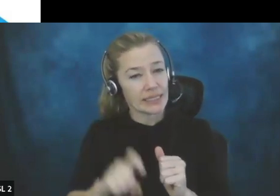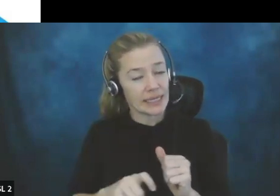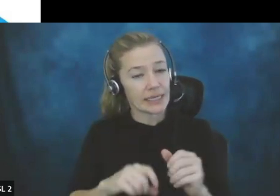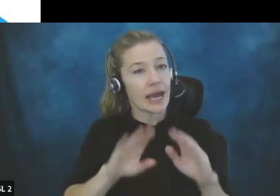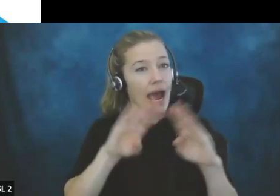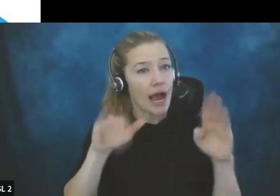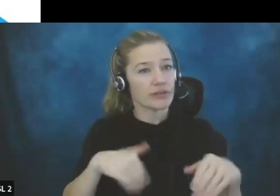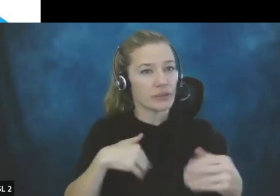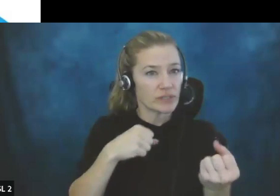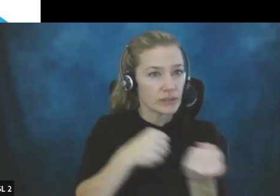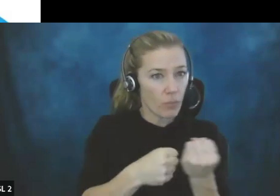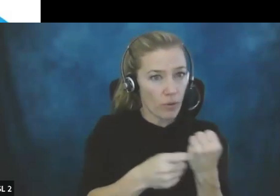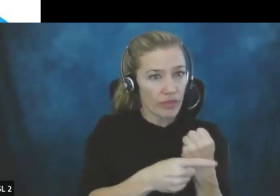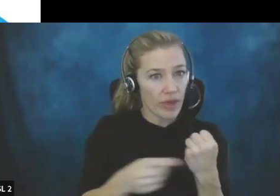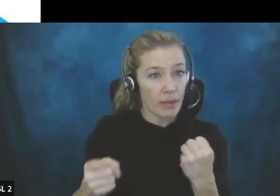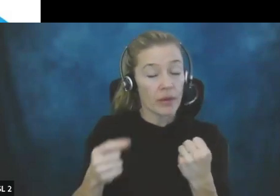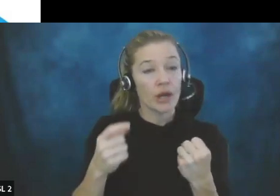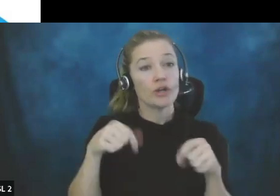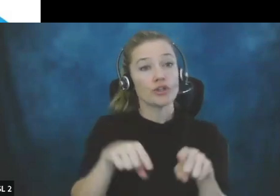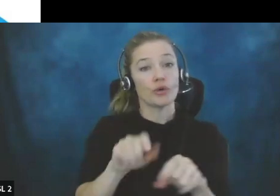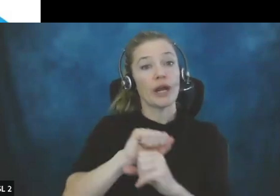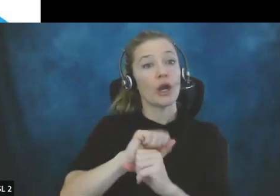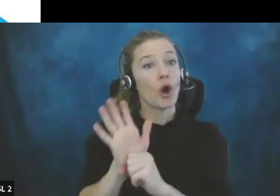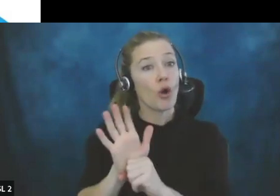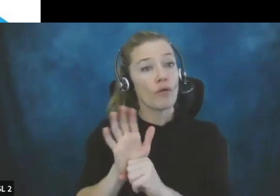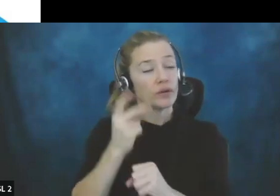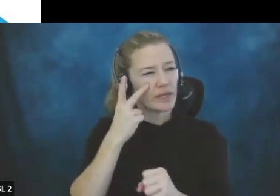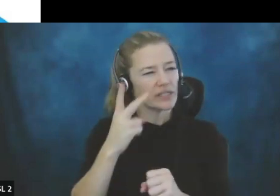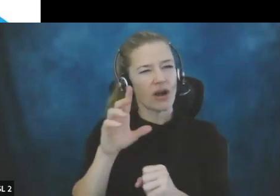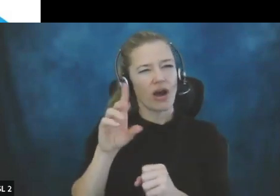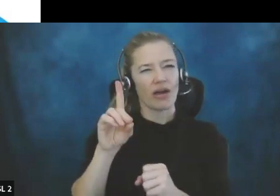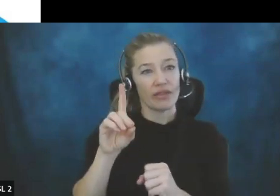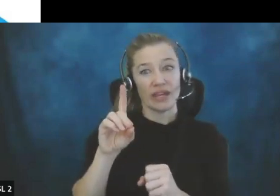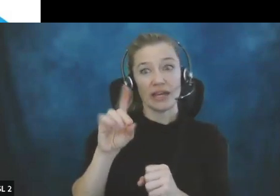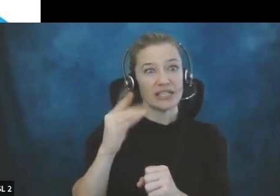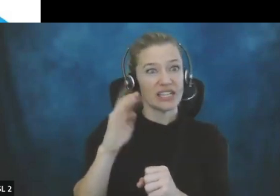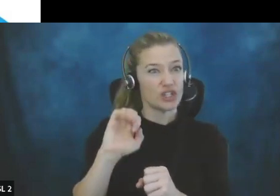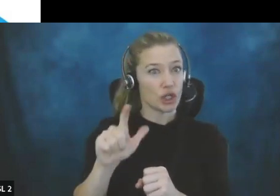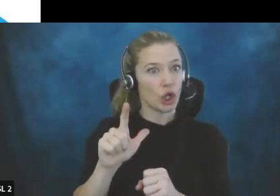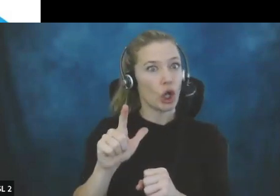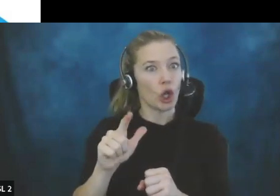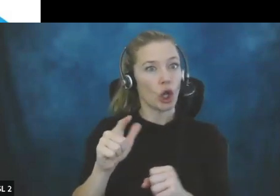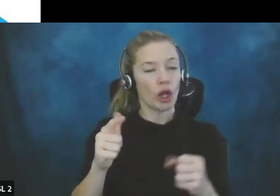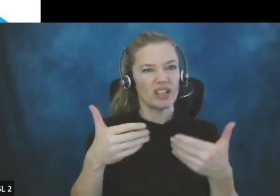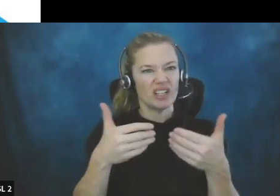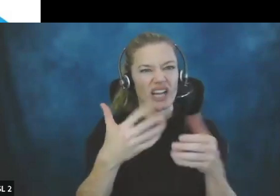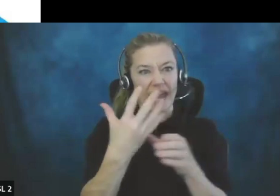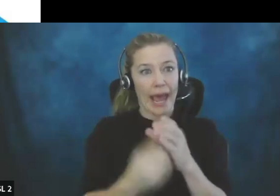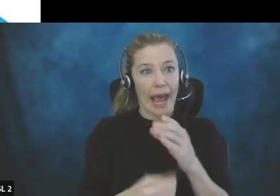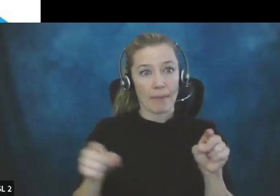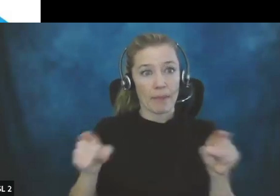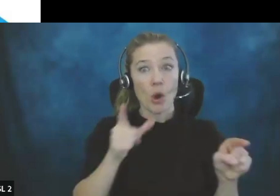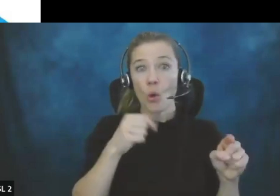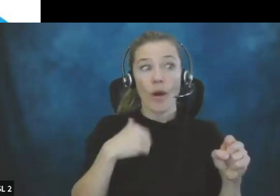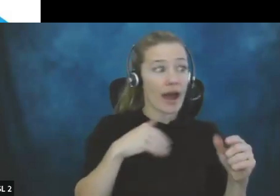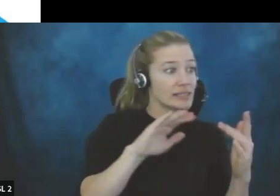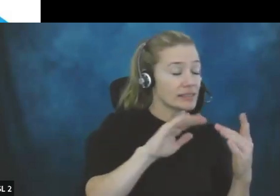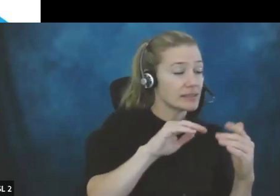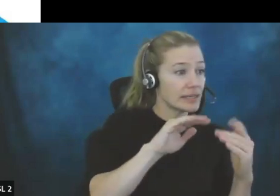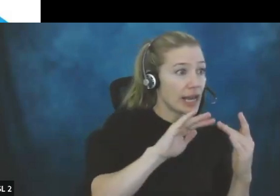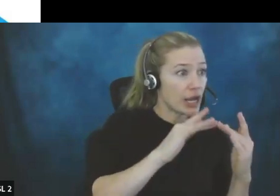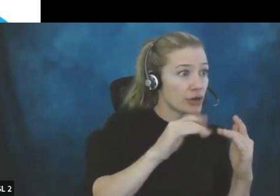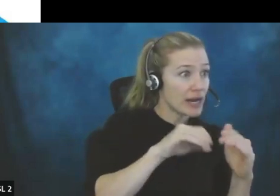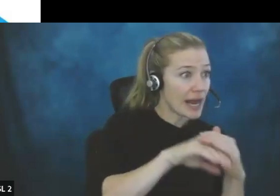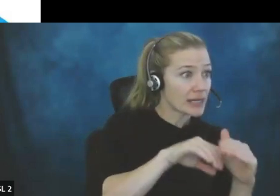accessible housing. Digital equity, certainly during COVID, seeing the digital divide and those that have access to